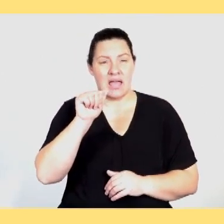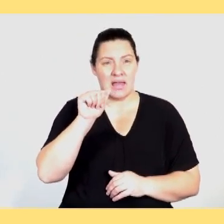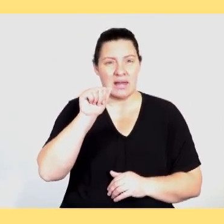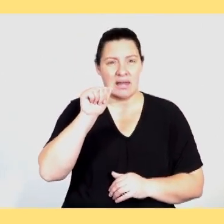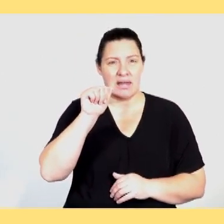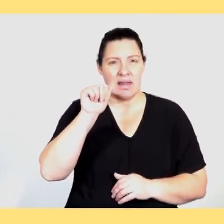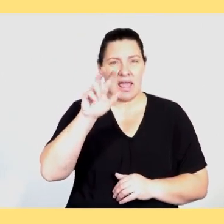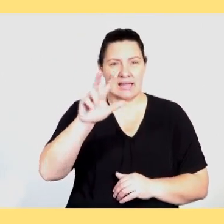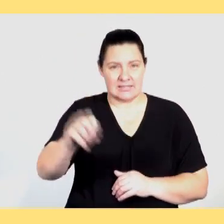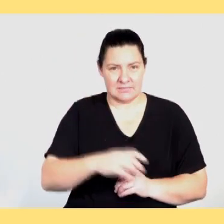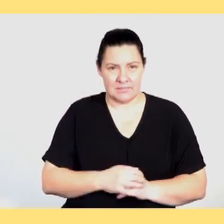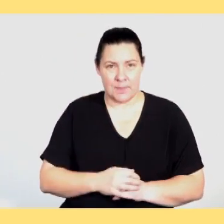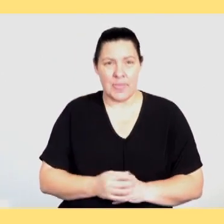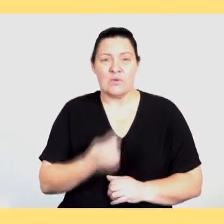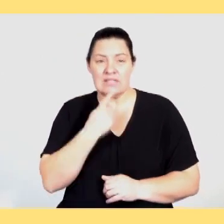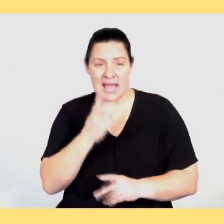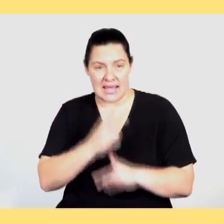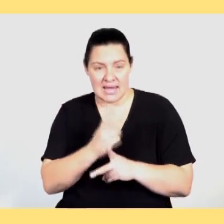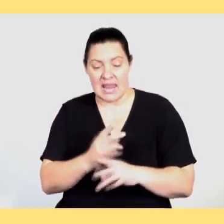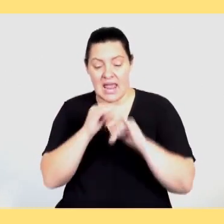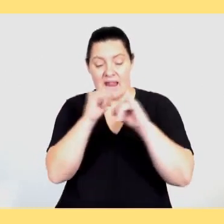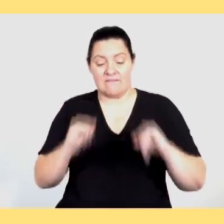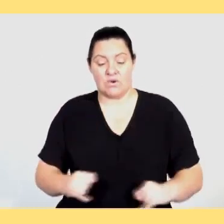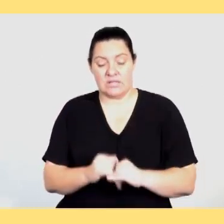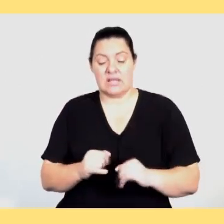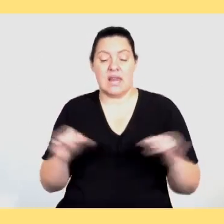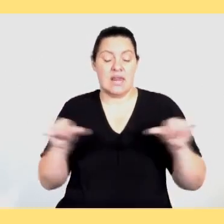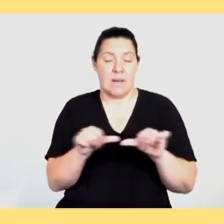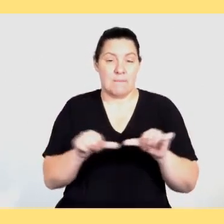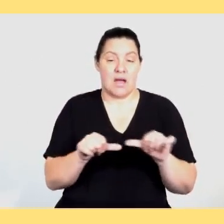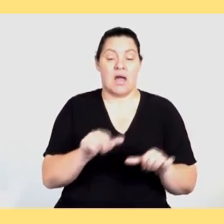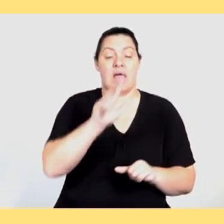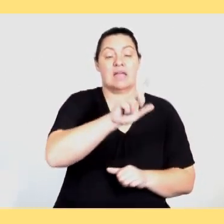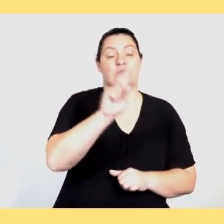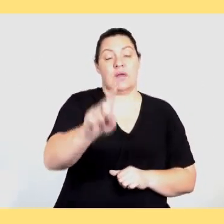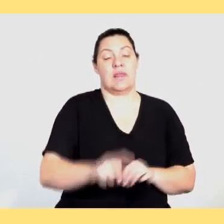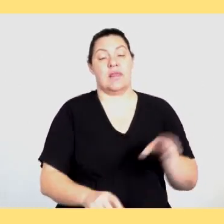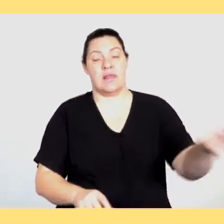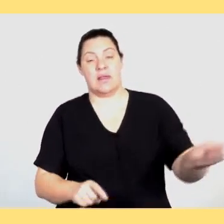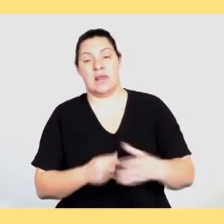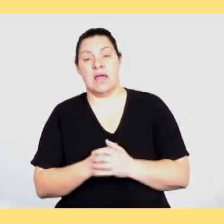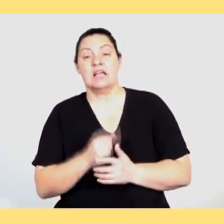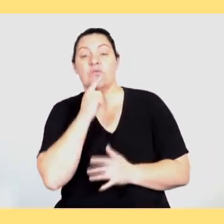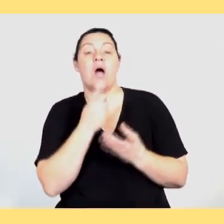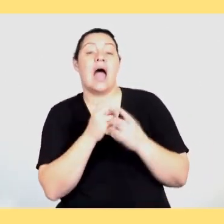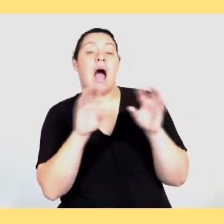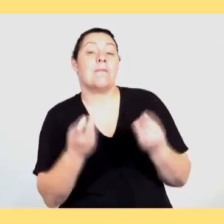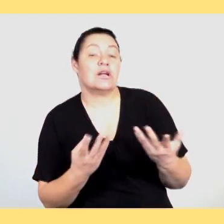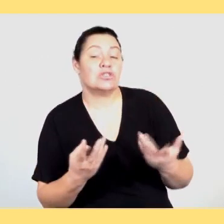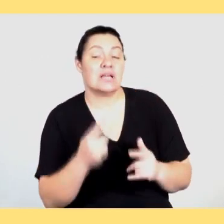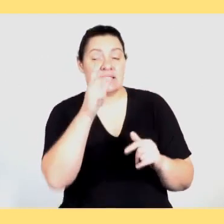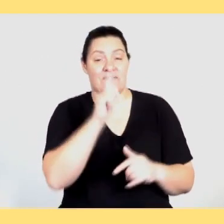P Bird. I'm going to come again and say invoice number 81. And how much is that